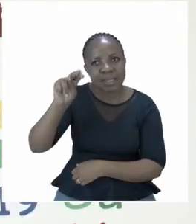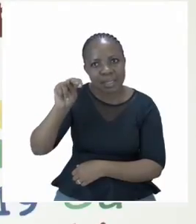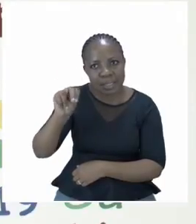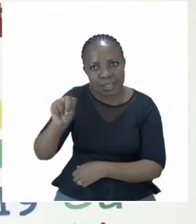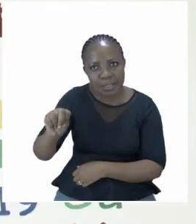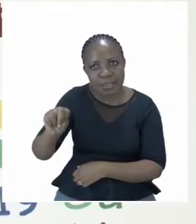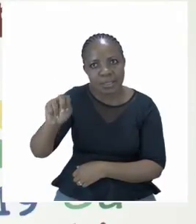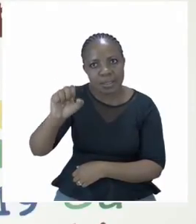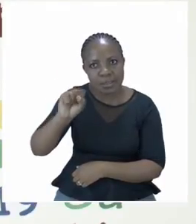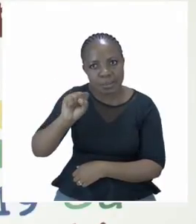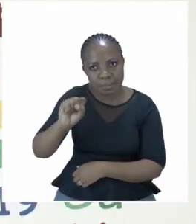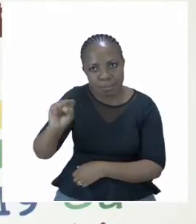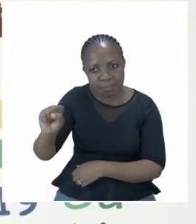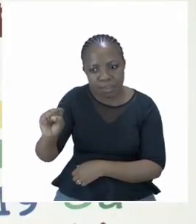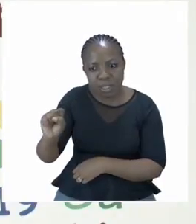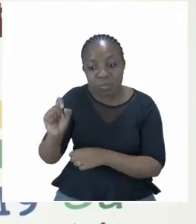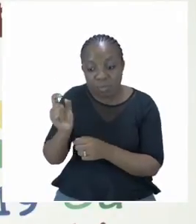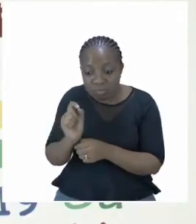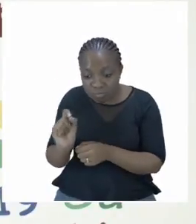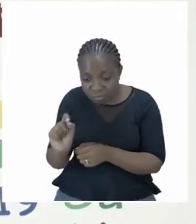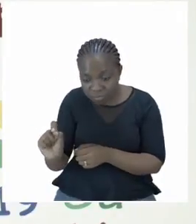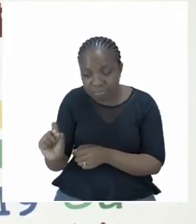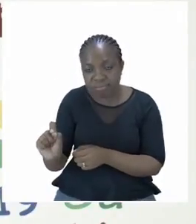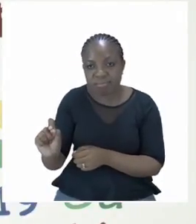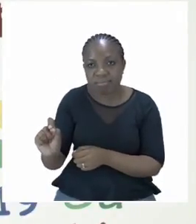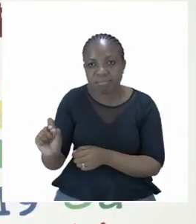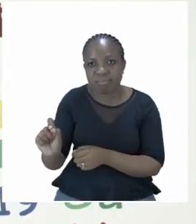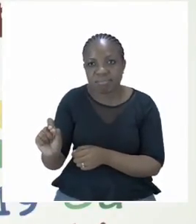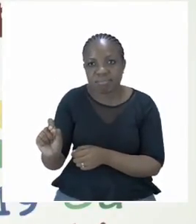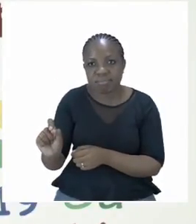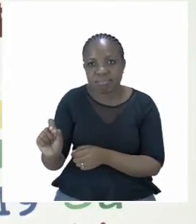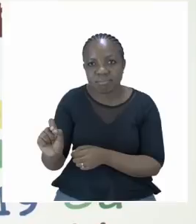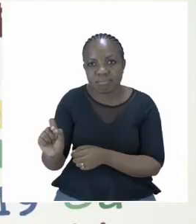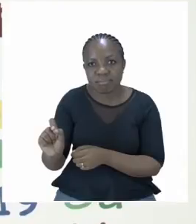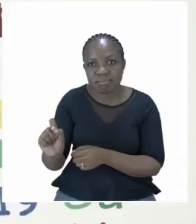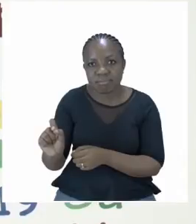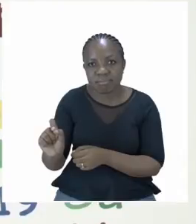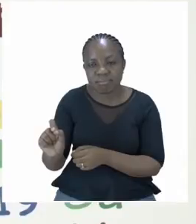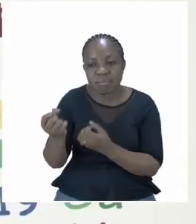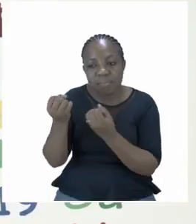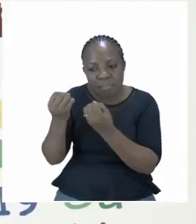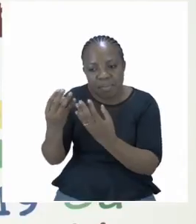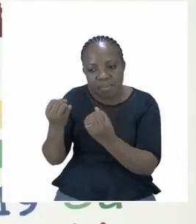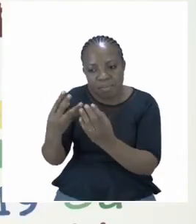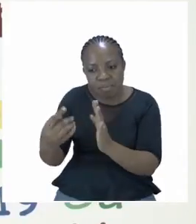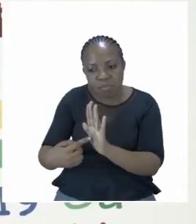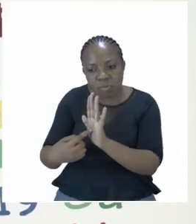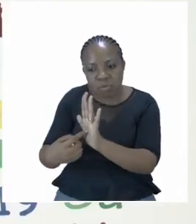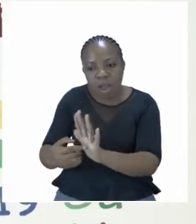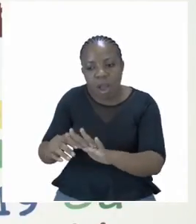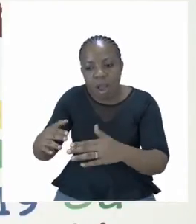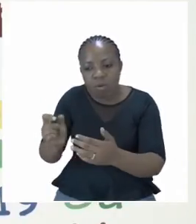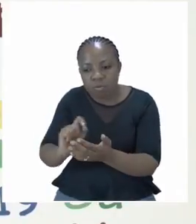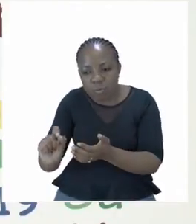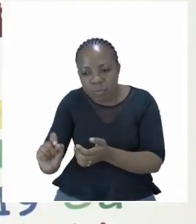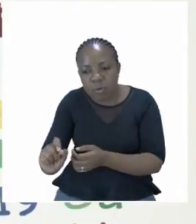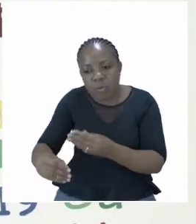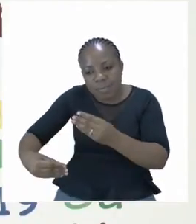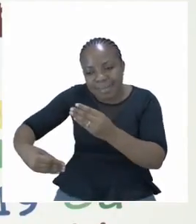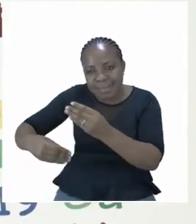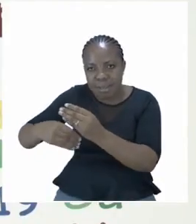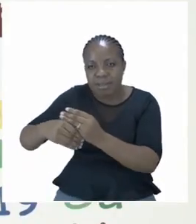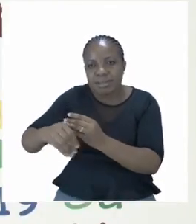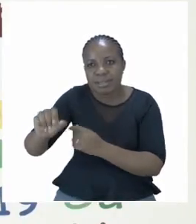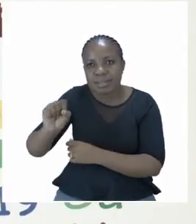word pens. Now we make it a plural by adding an